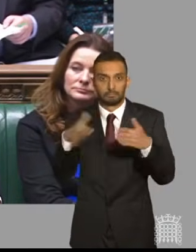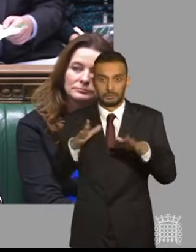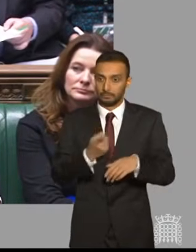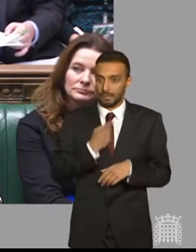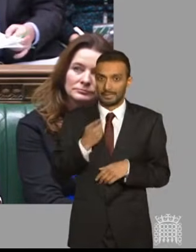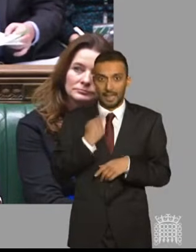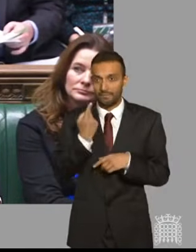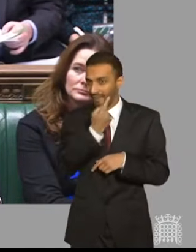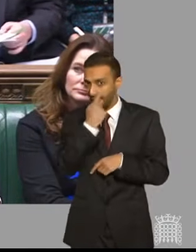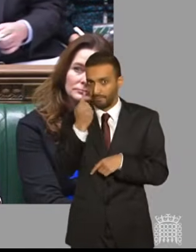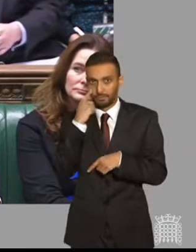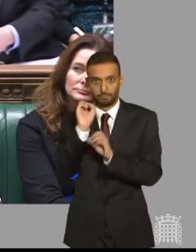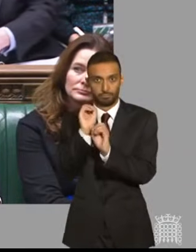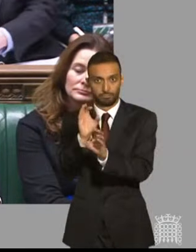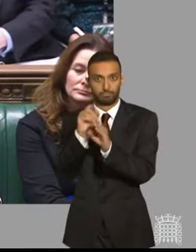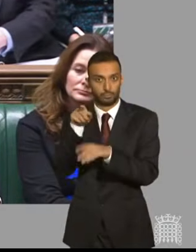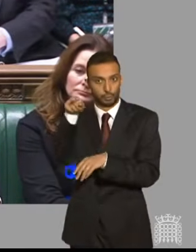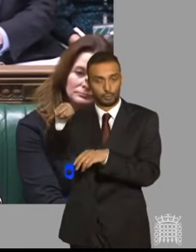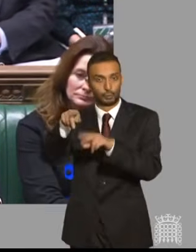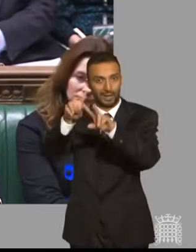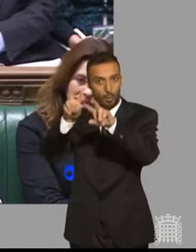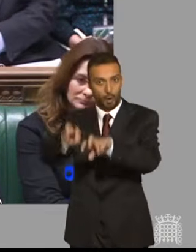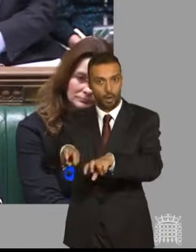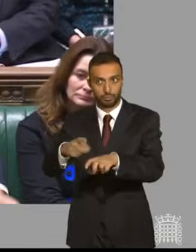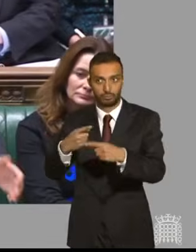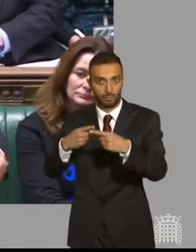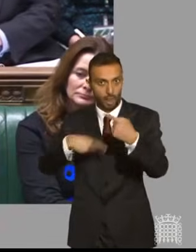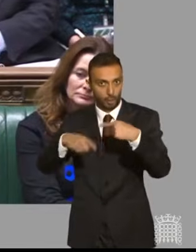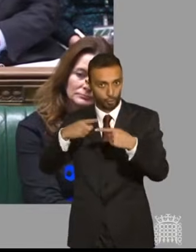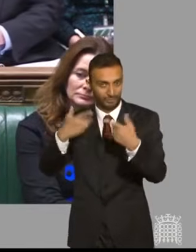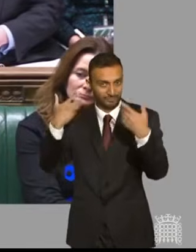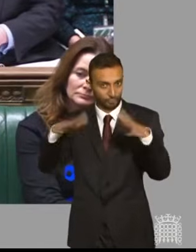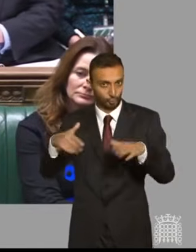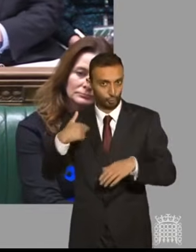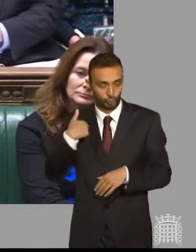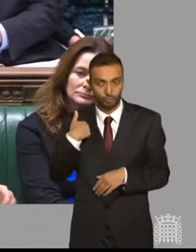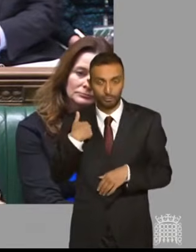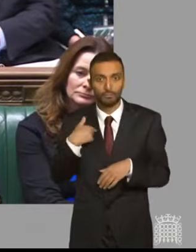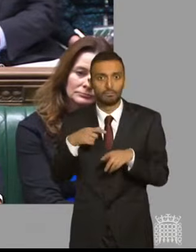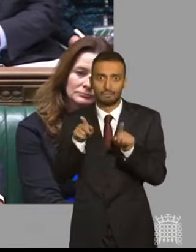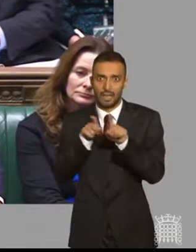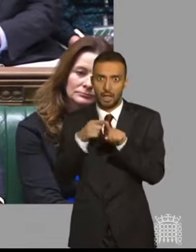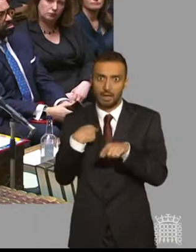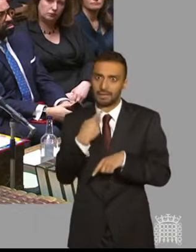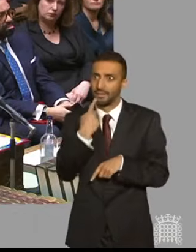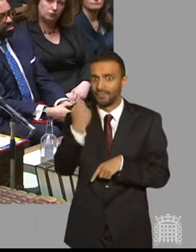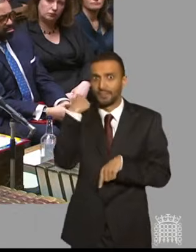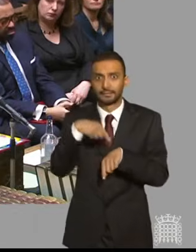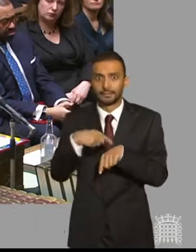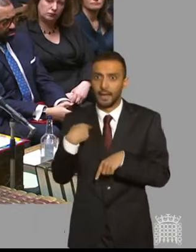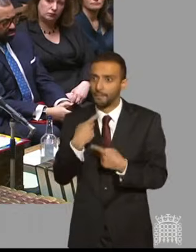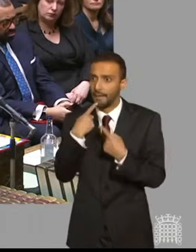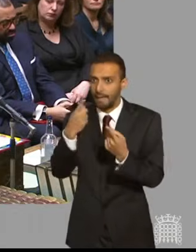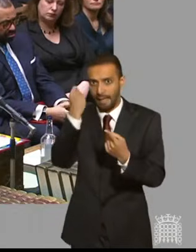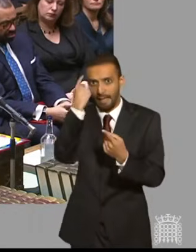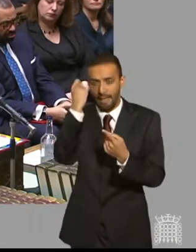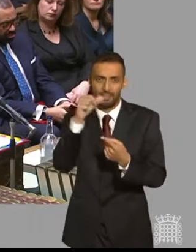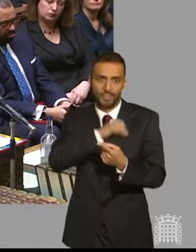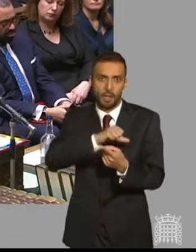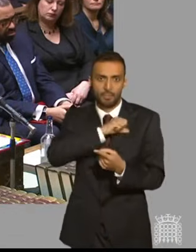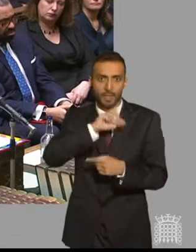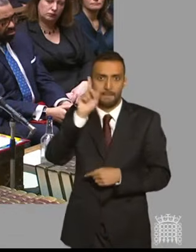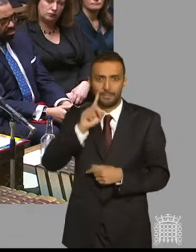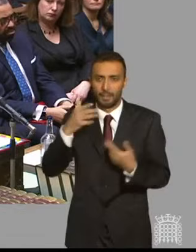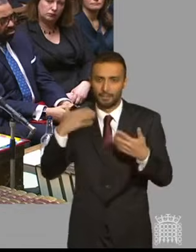I recognise that thousands have suffered for decades. As he knows, there is an independent inquiry. The Minister for the